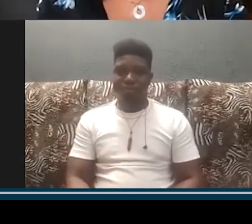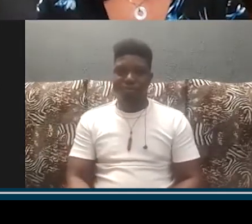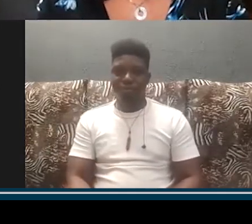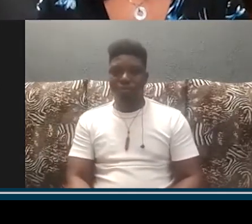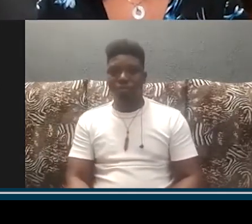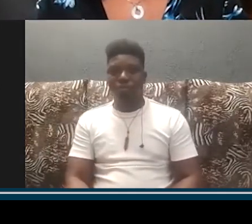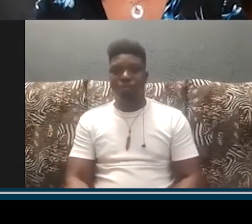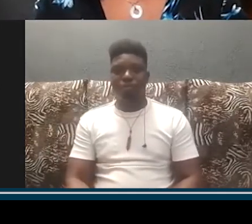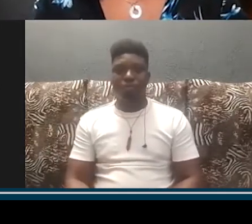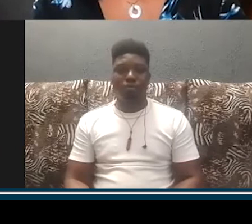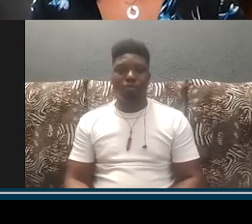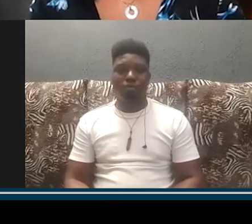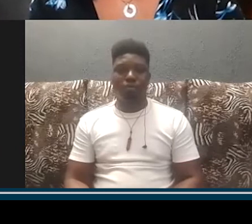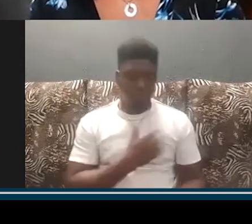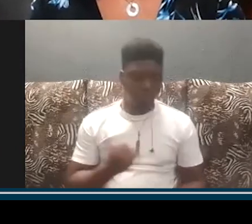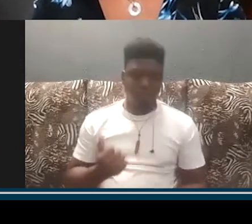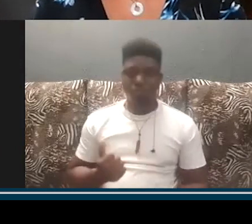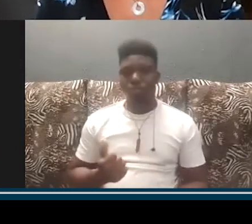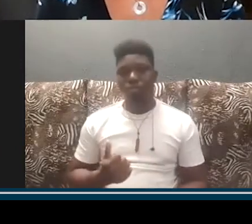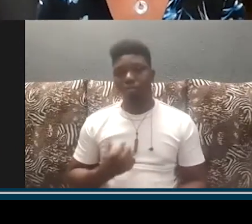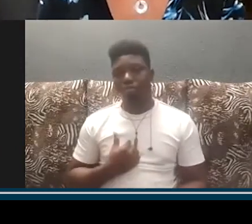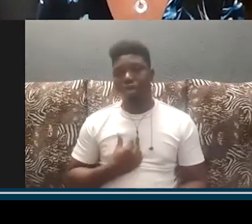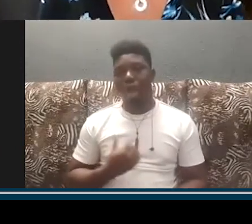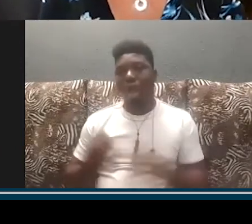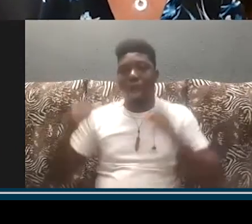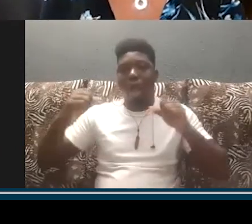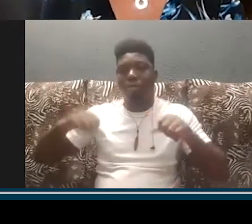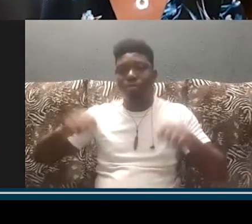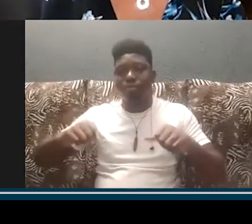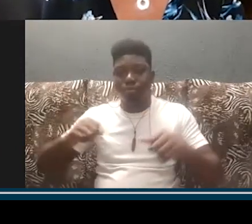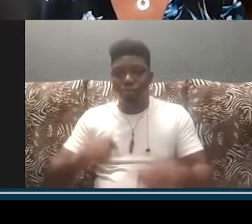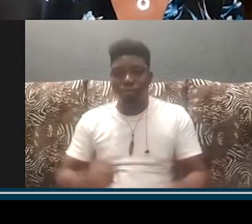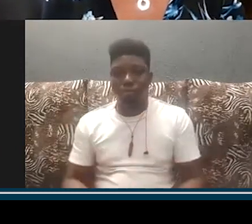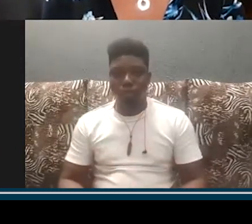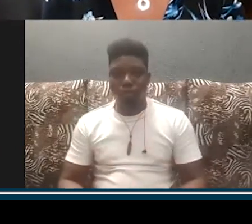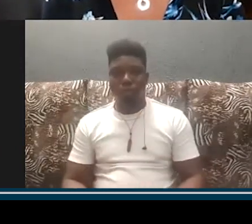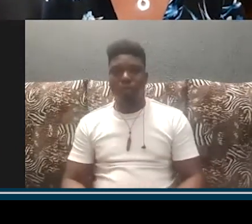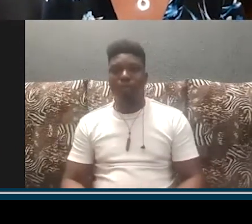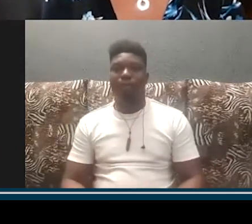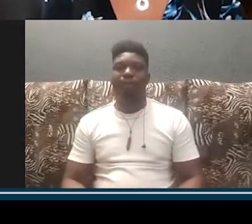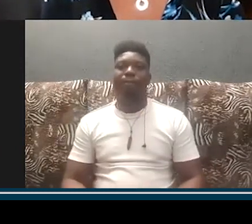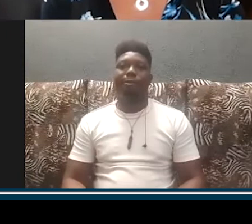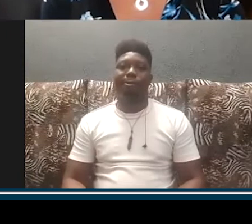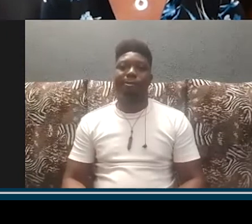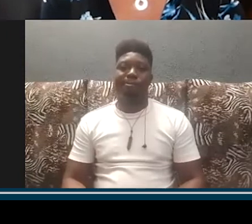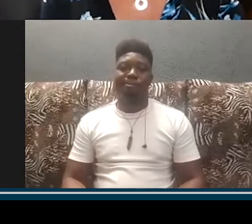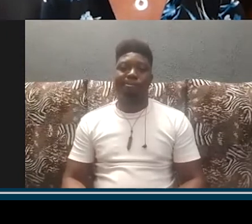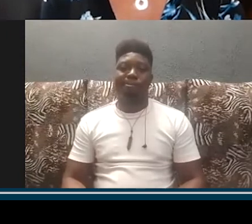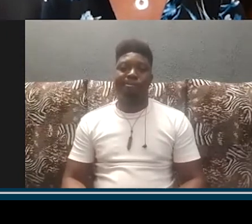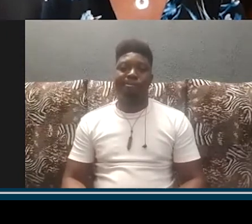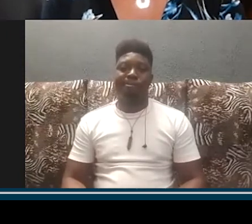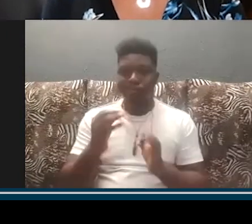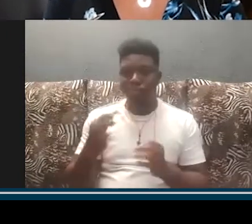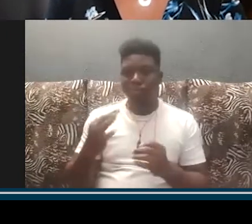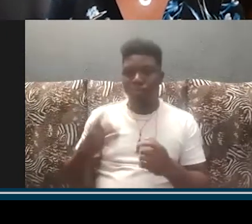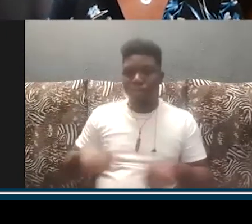makes you able to love your whole self instead of just loving the pieces of you that you think